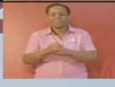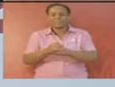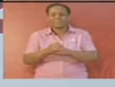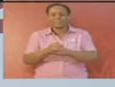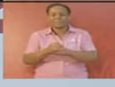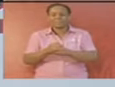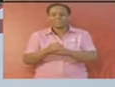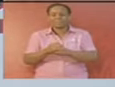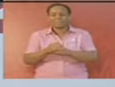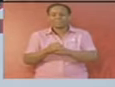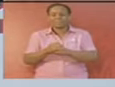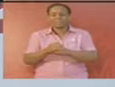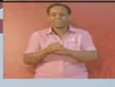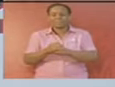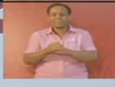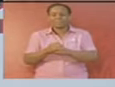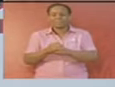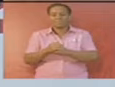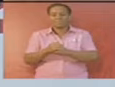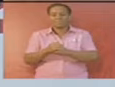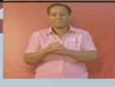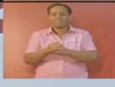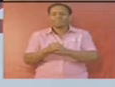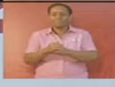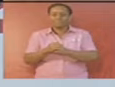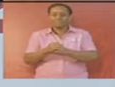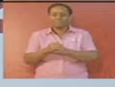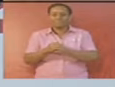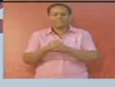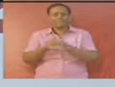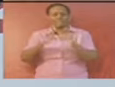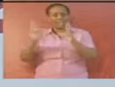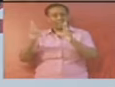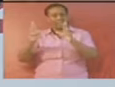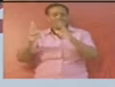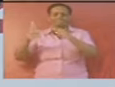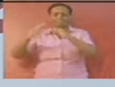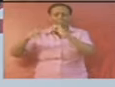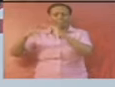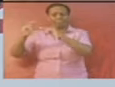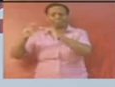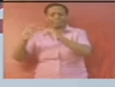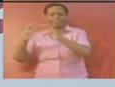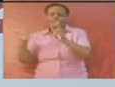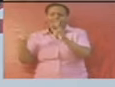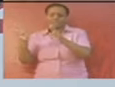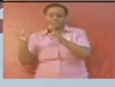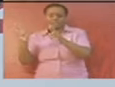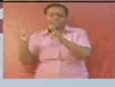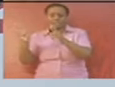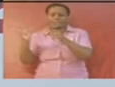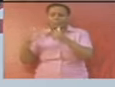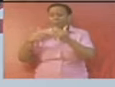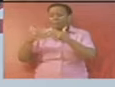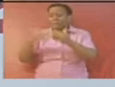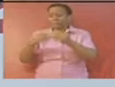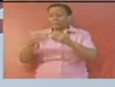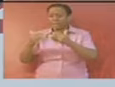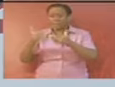built regardless of which vaccine we get and its particular storage